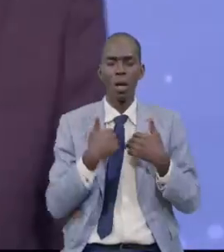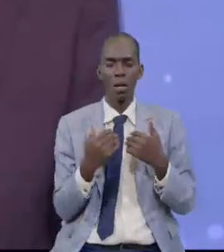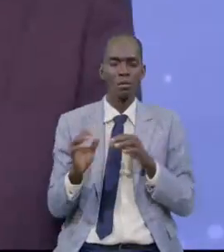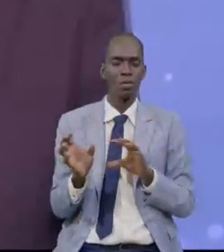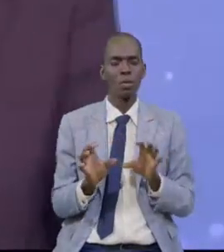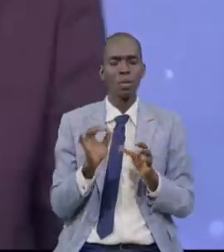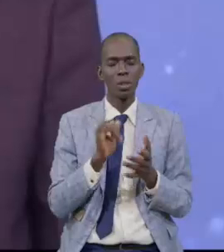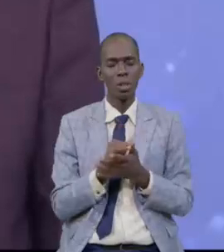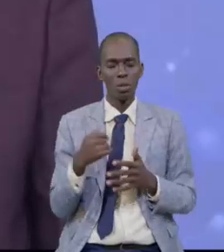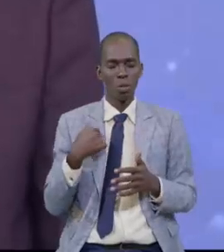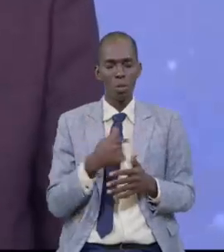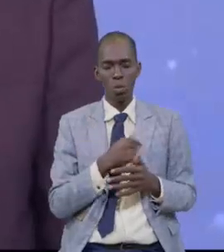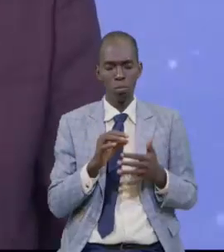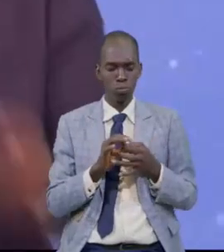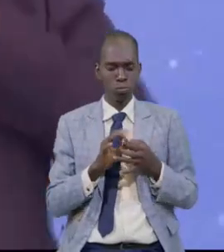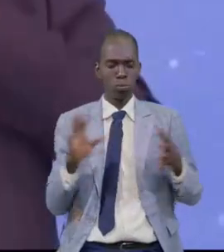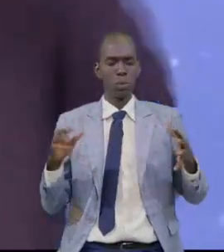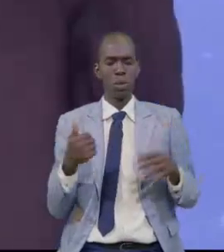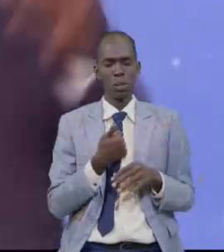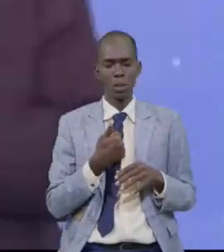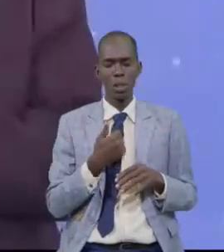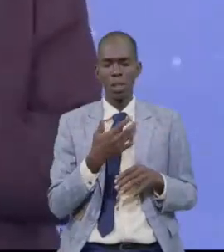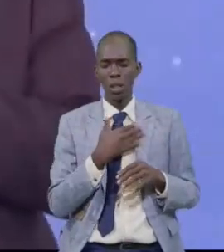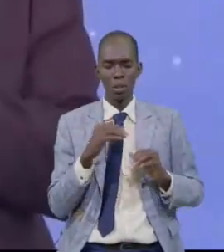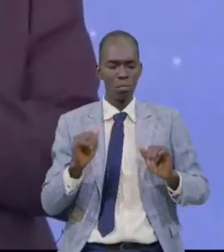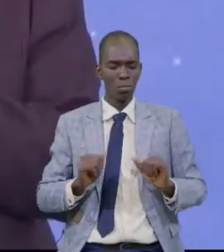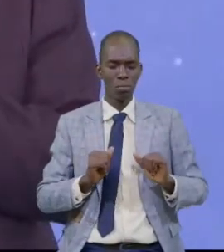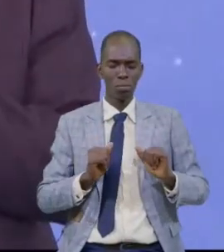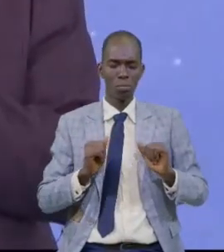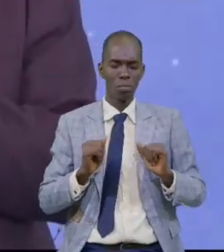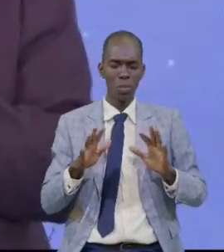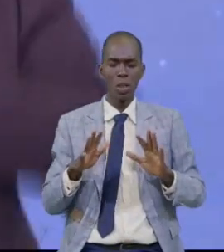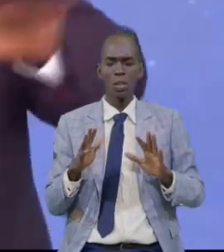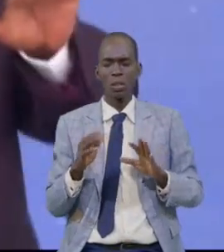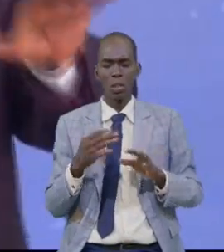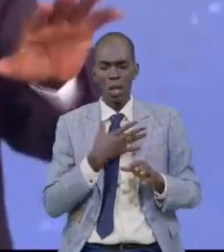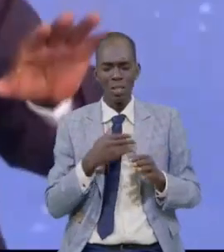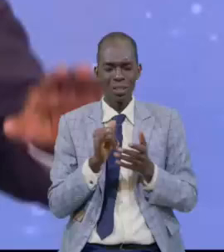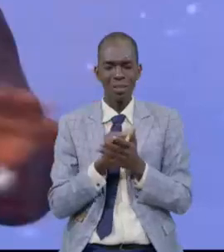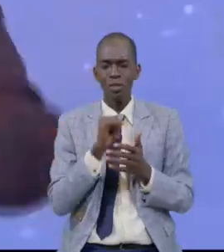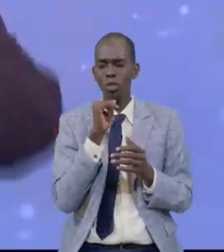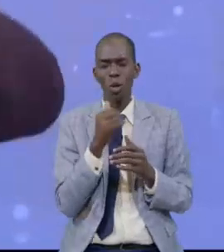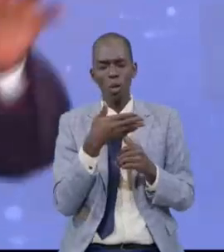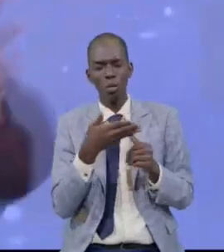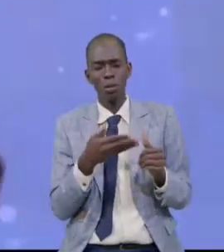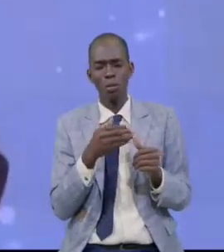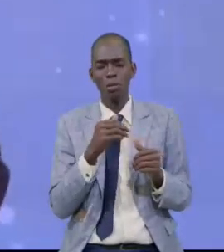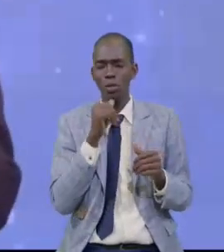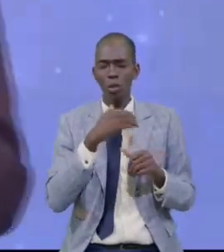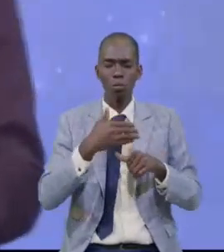ourselves and the unclean, the uncircumcised will not come into our lives anymore. I pray, Lord, everyone